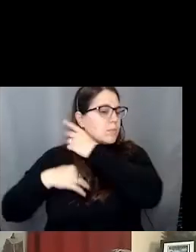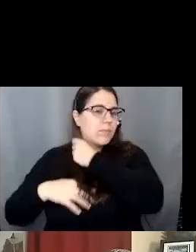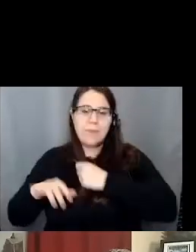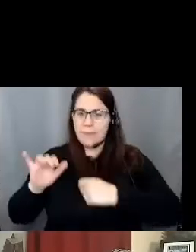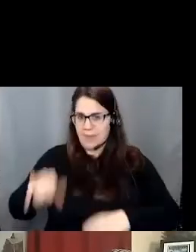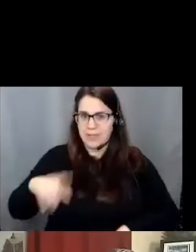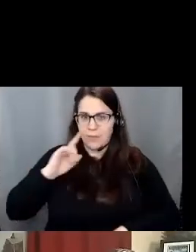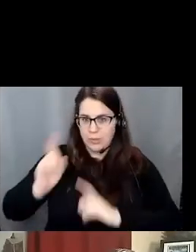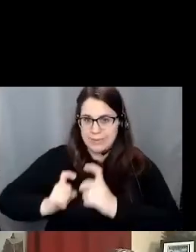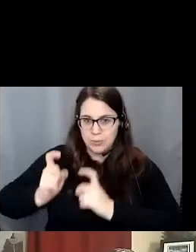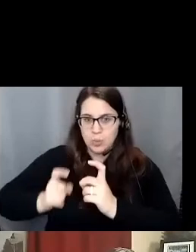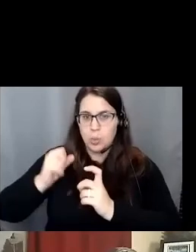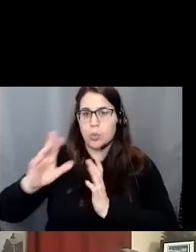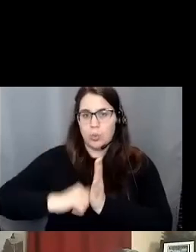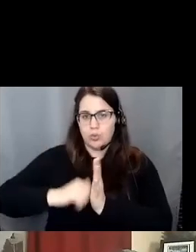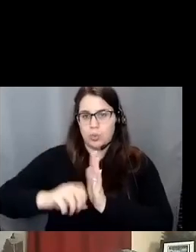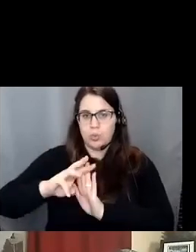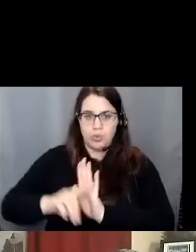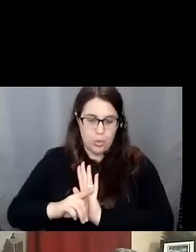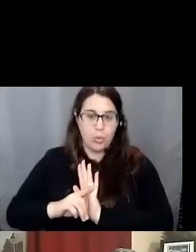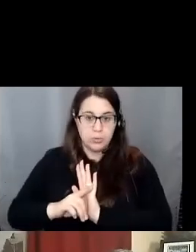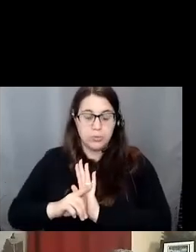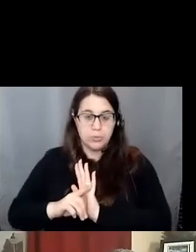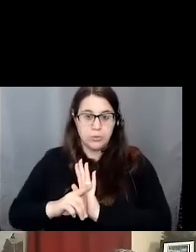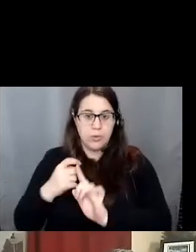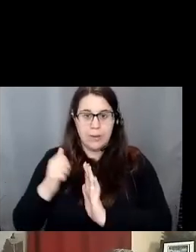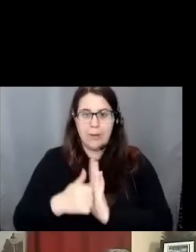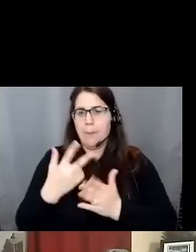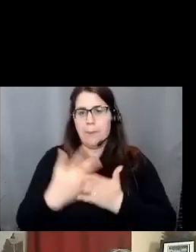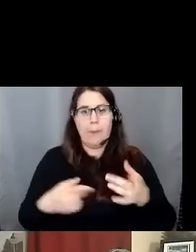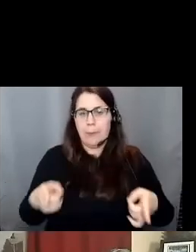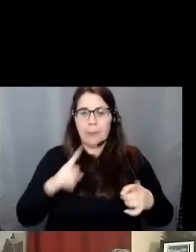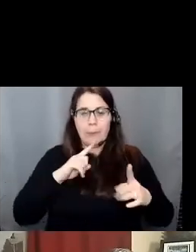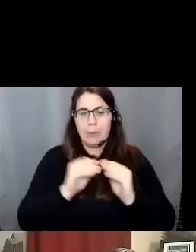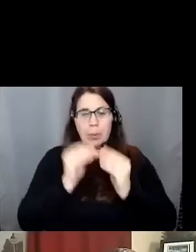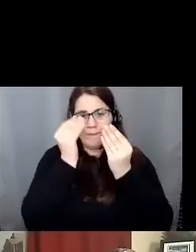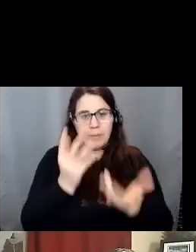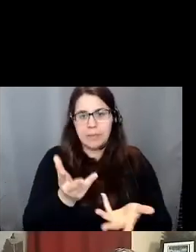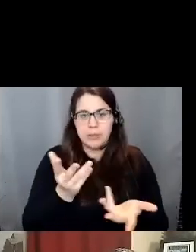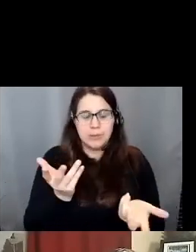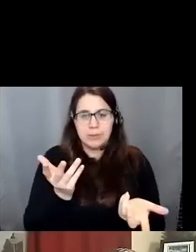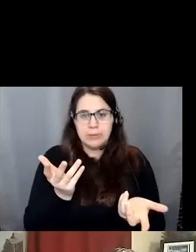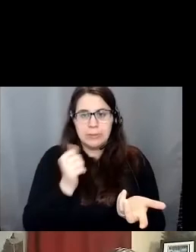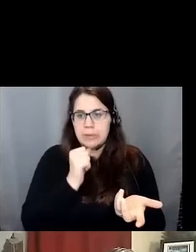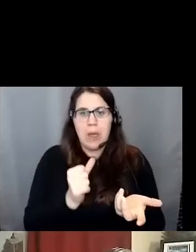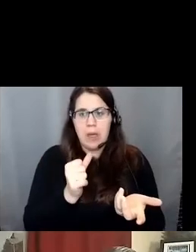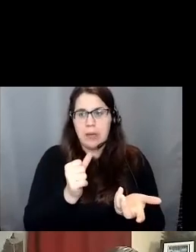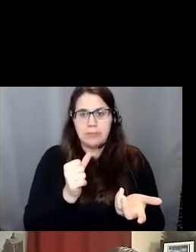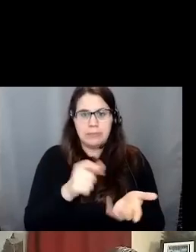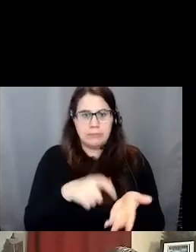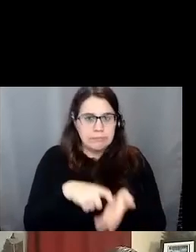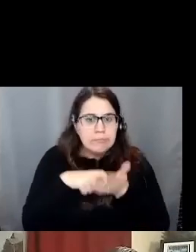distributions or withdrawals from the account. Both of them, frankly, are informational tax forms. They really don't contain any information that would have to